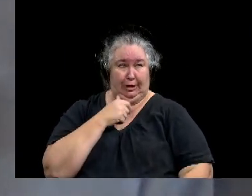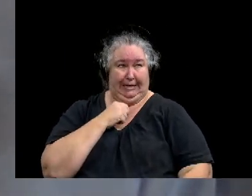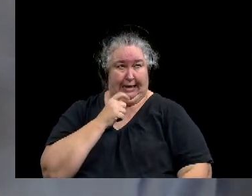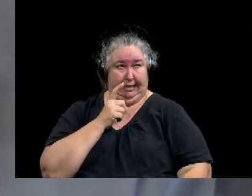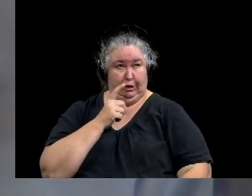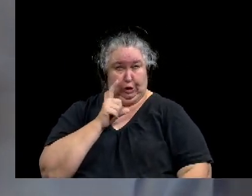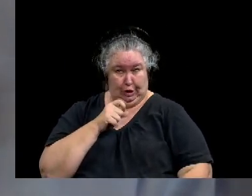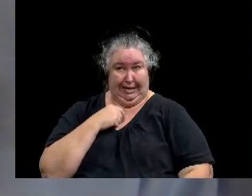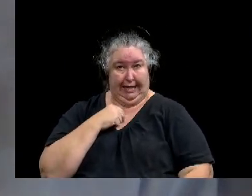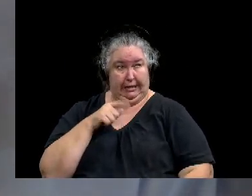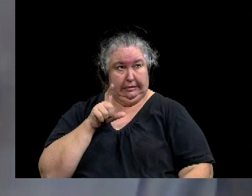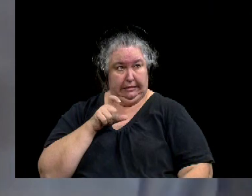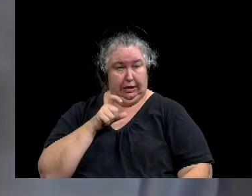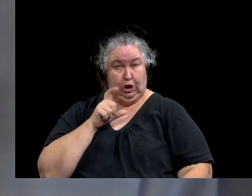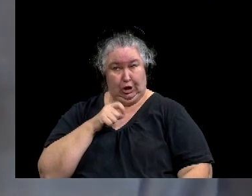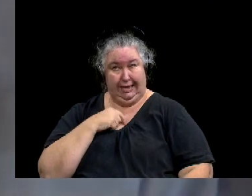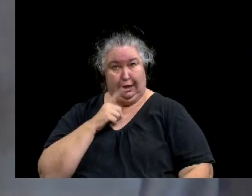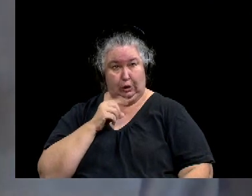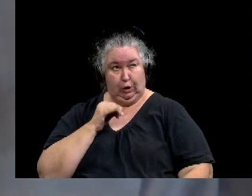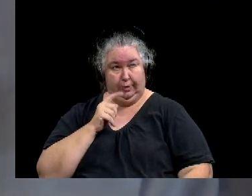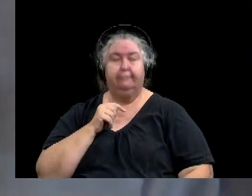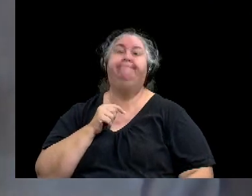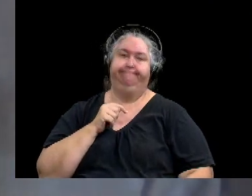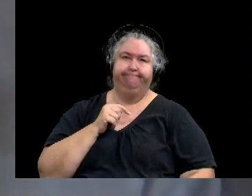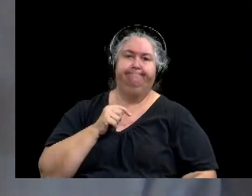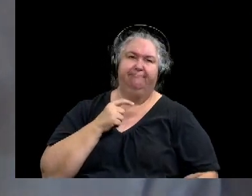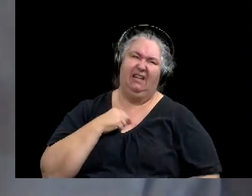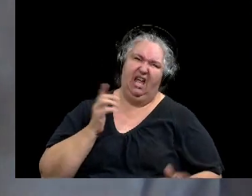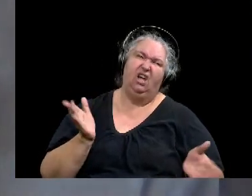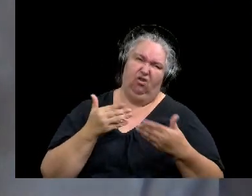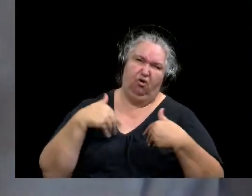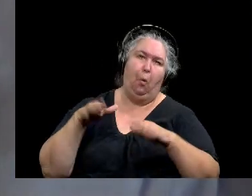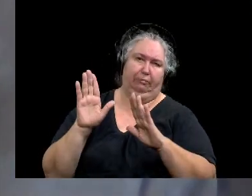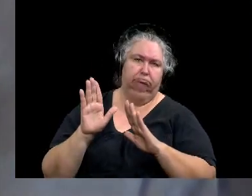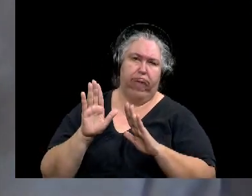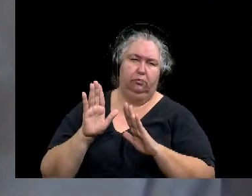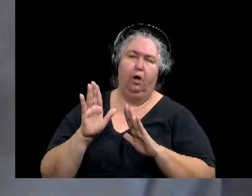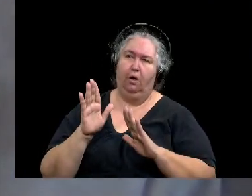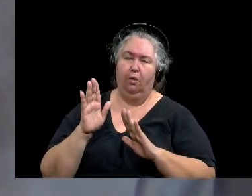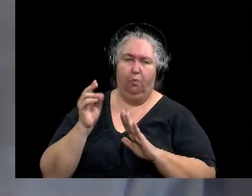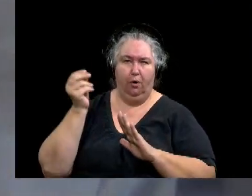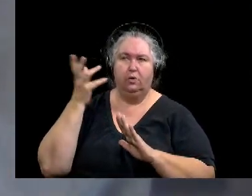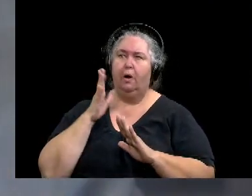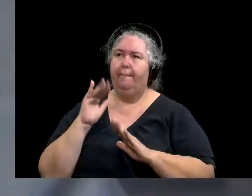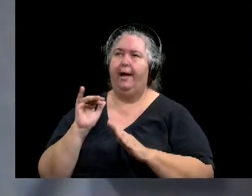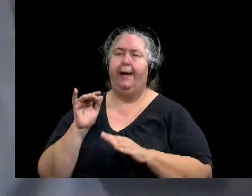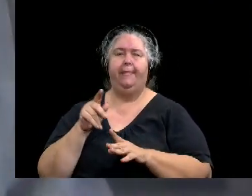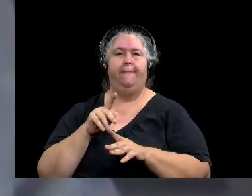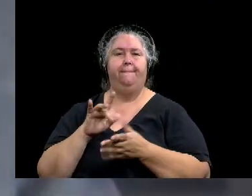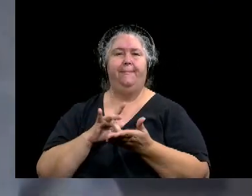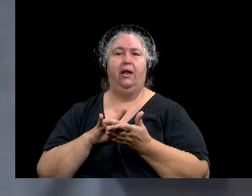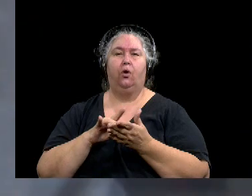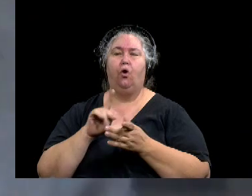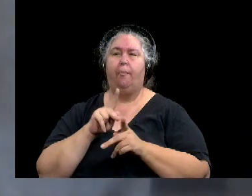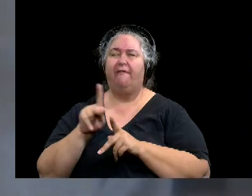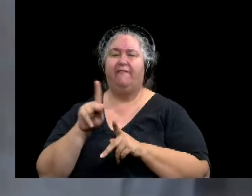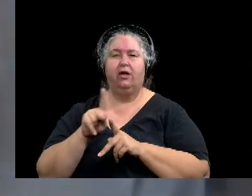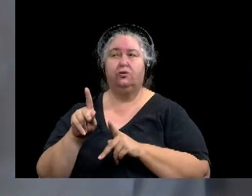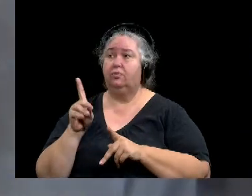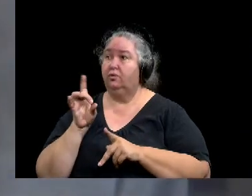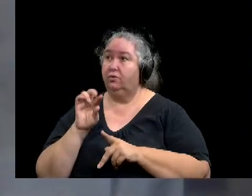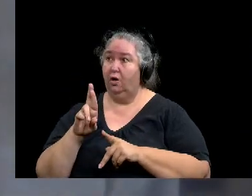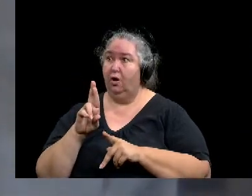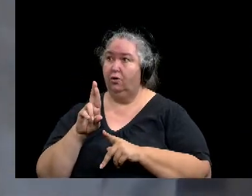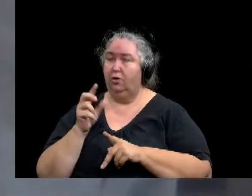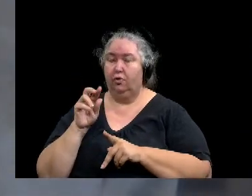know, I encourage you to be tested. We are told by these medical professionals that, as Dr. Griggs